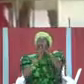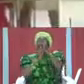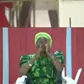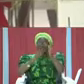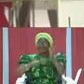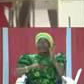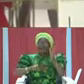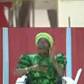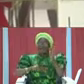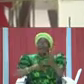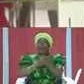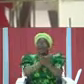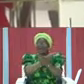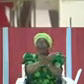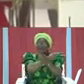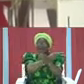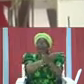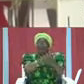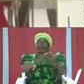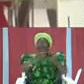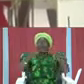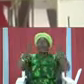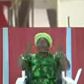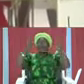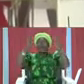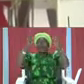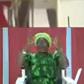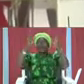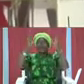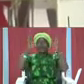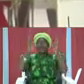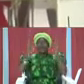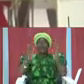praised, my